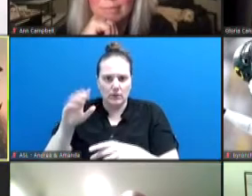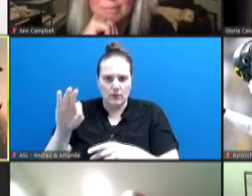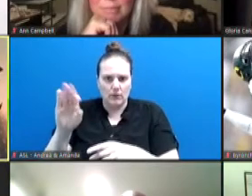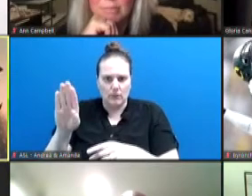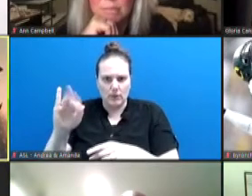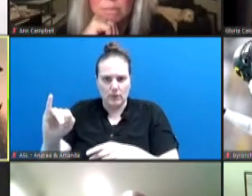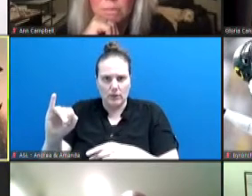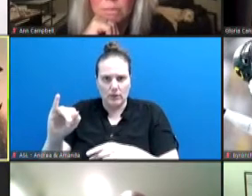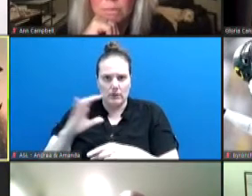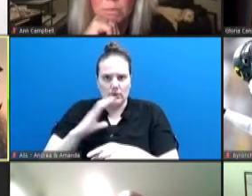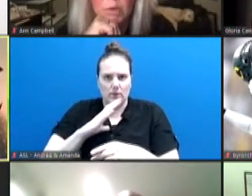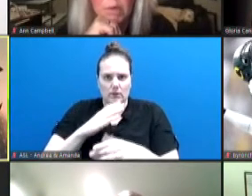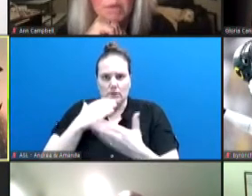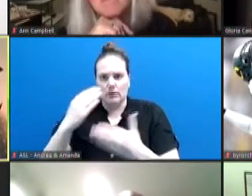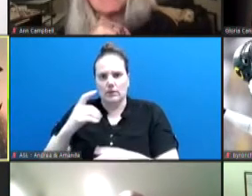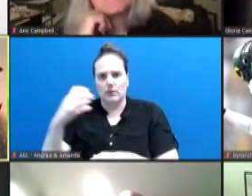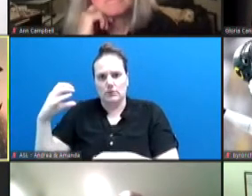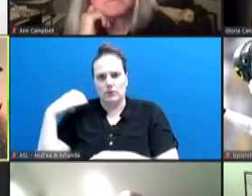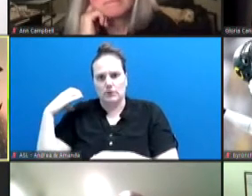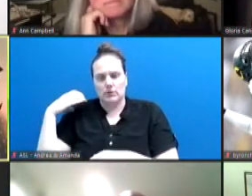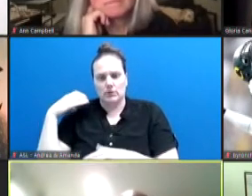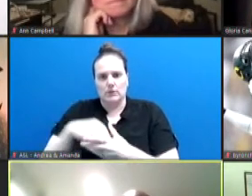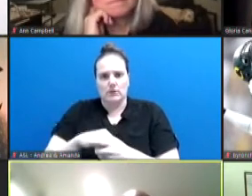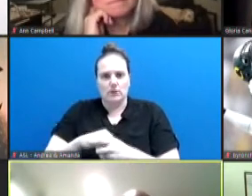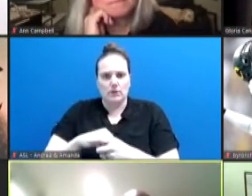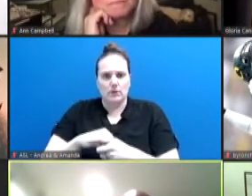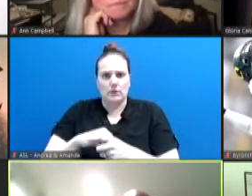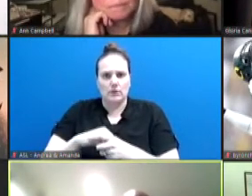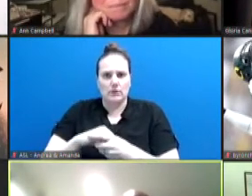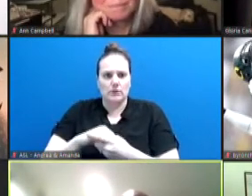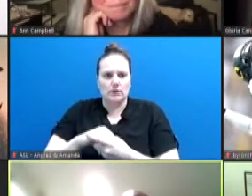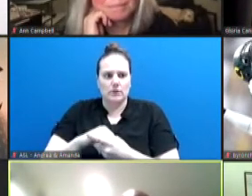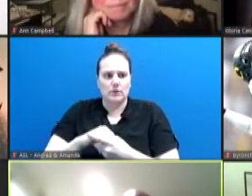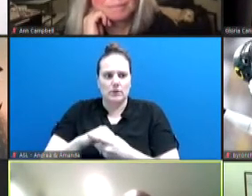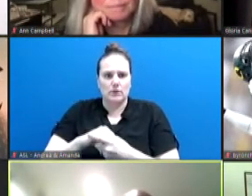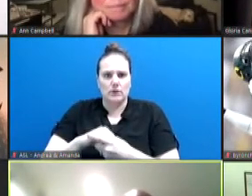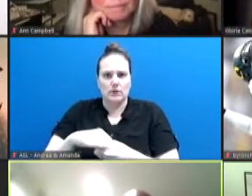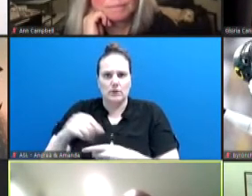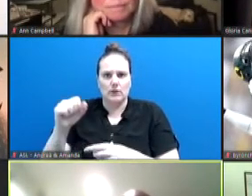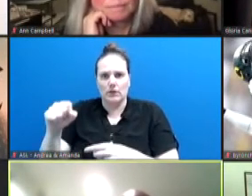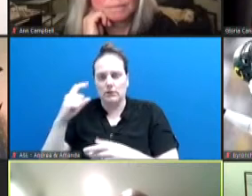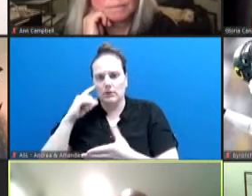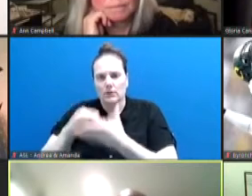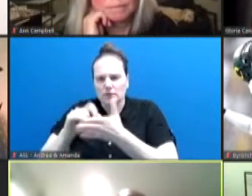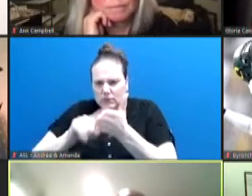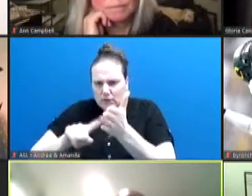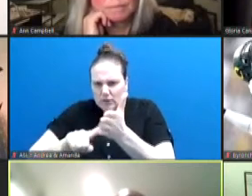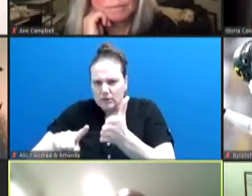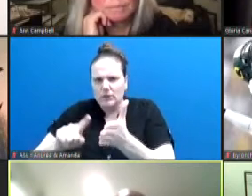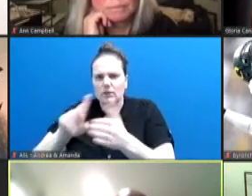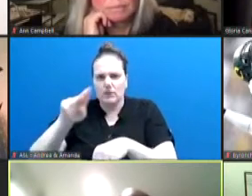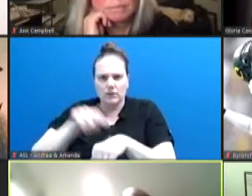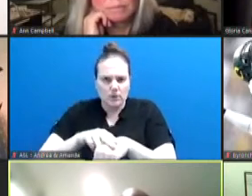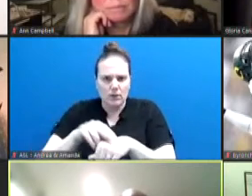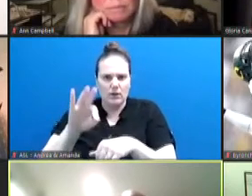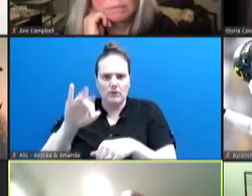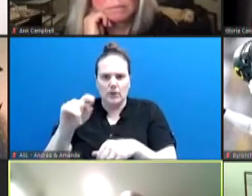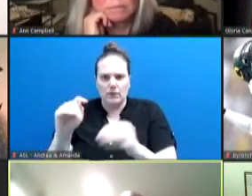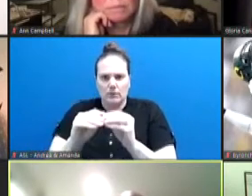Thank you, Chief. But that part is more investigative in nature, whereas FIT is more patrol-based and